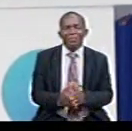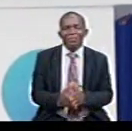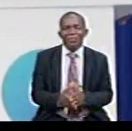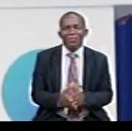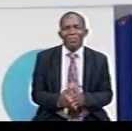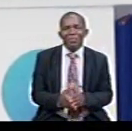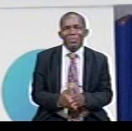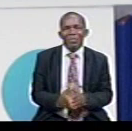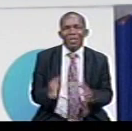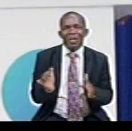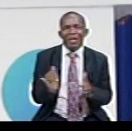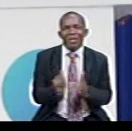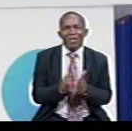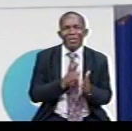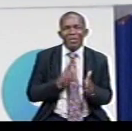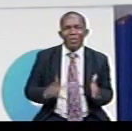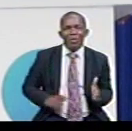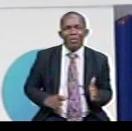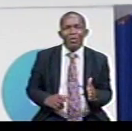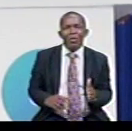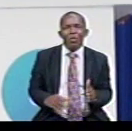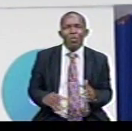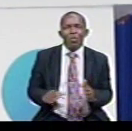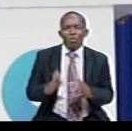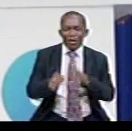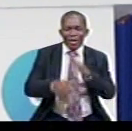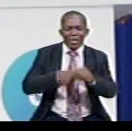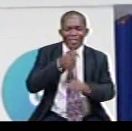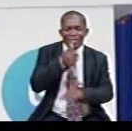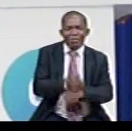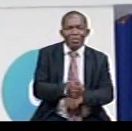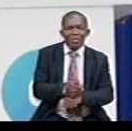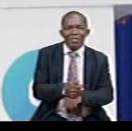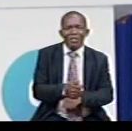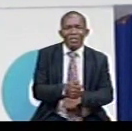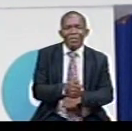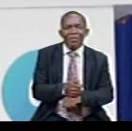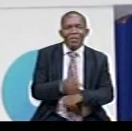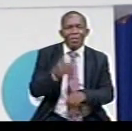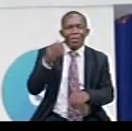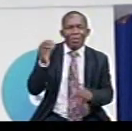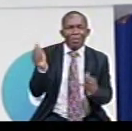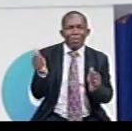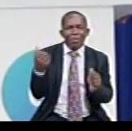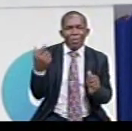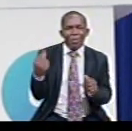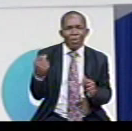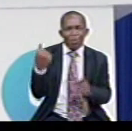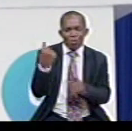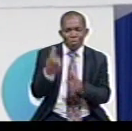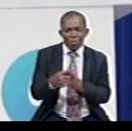And the Lord will confirm the word with signs and wonders following.